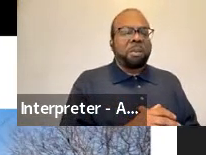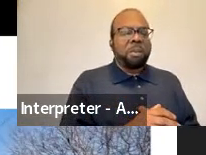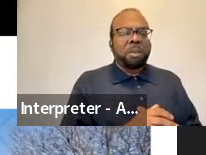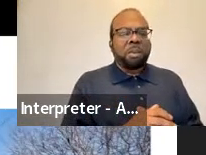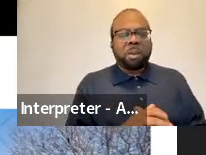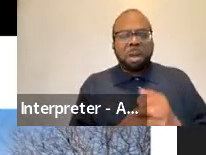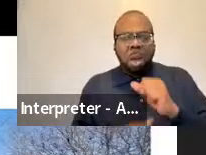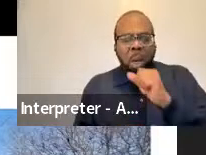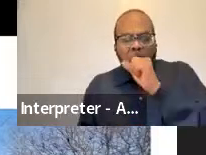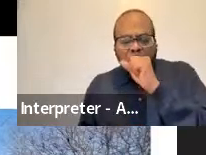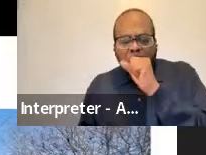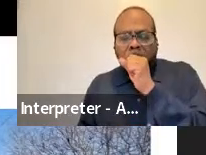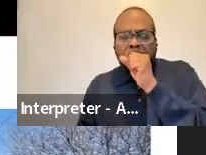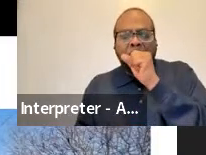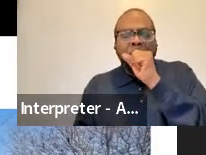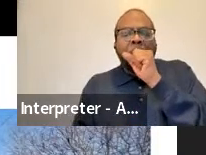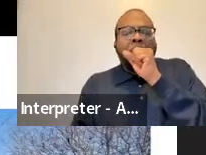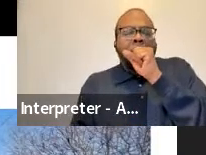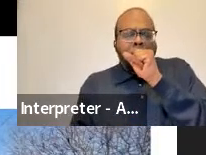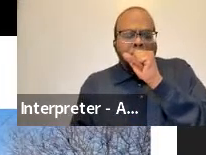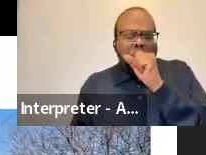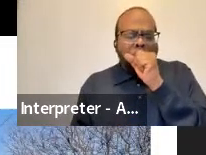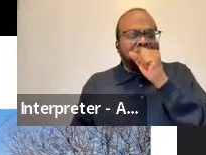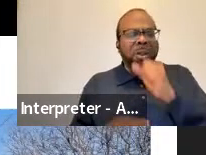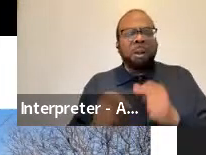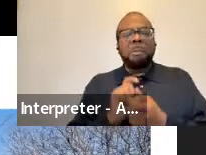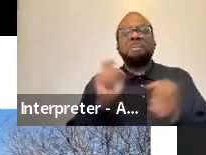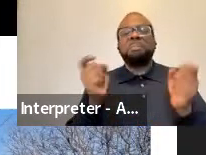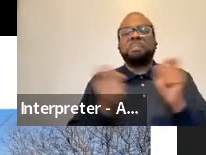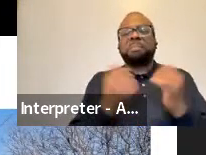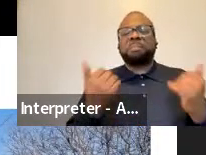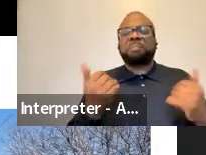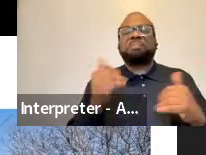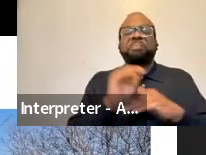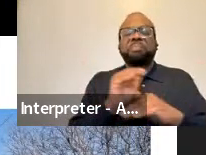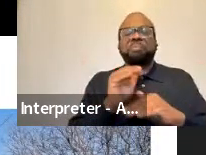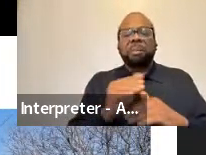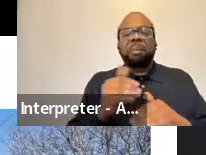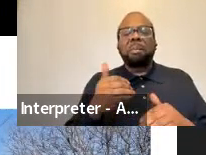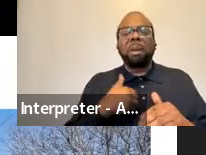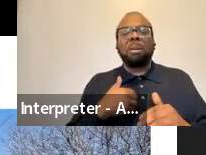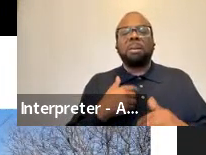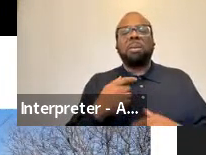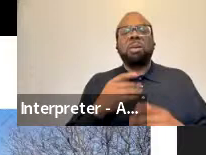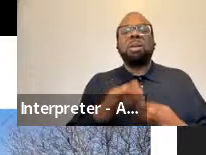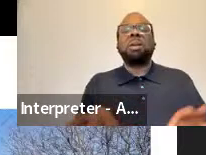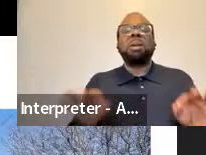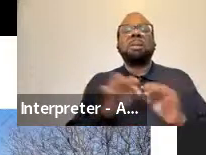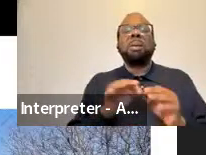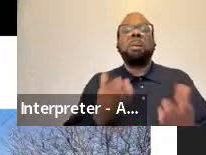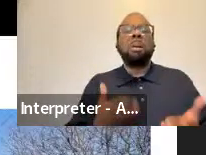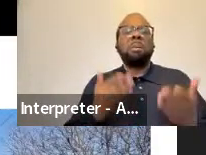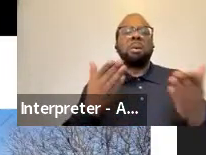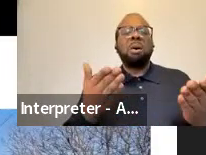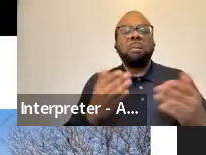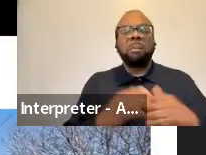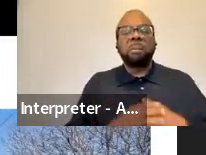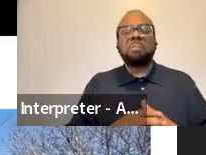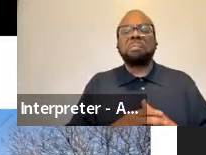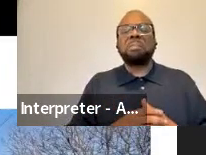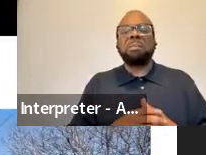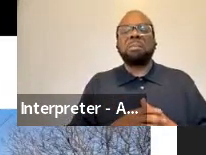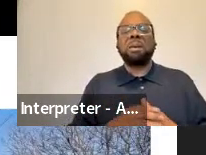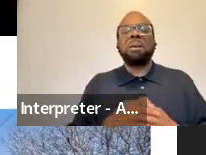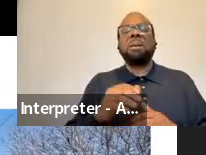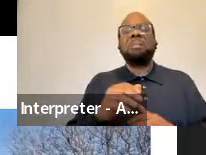The changes that we walk through tonight are the most significant proposals in City of Yes for housing opportunity. Overall, this text